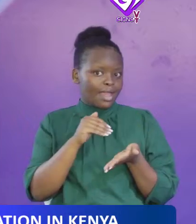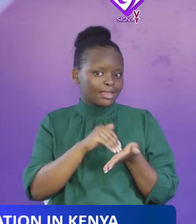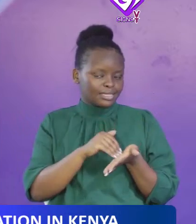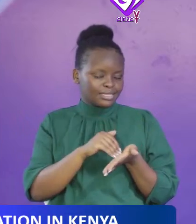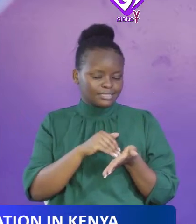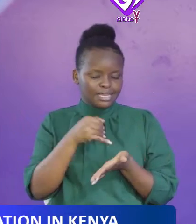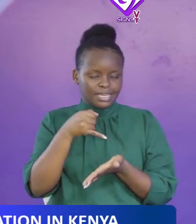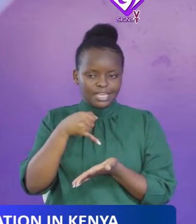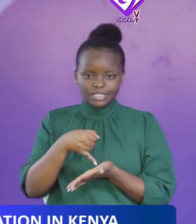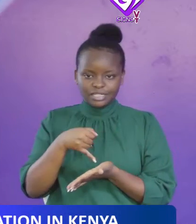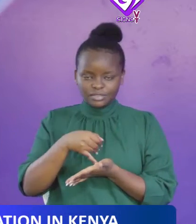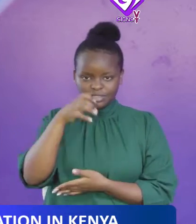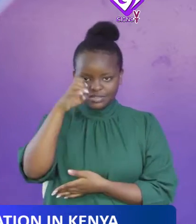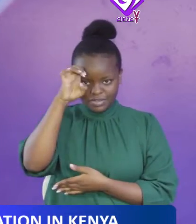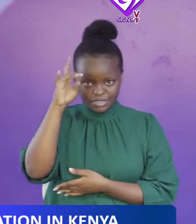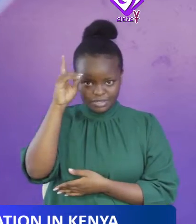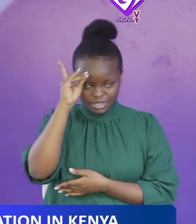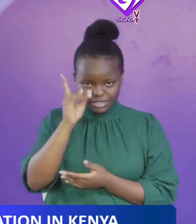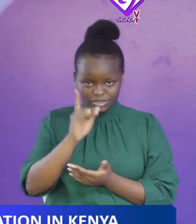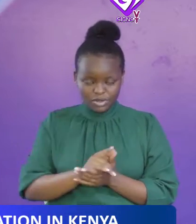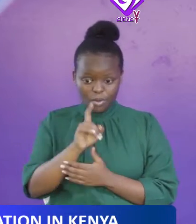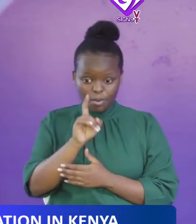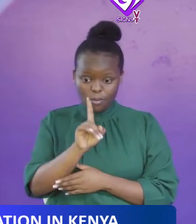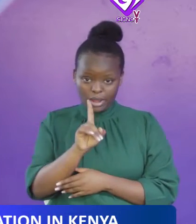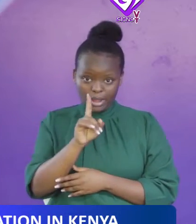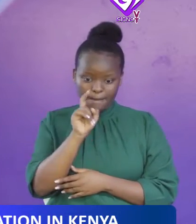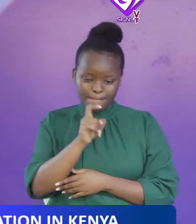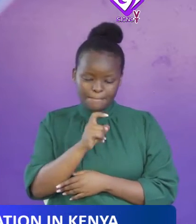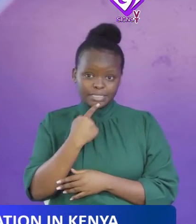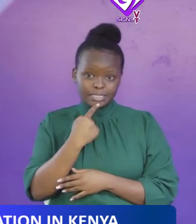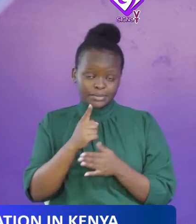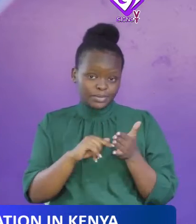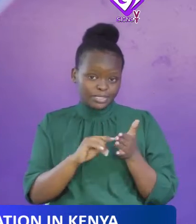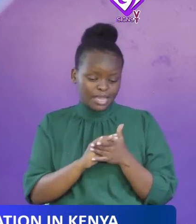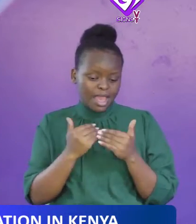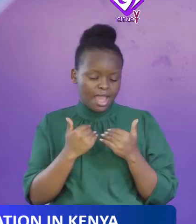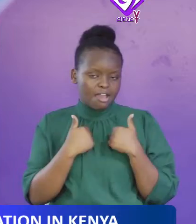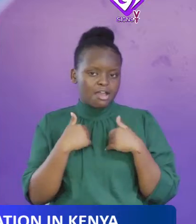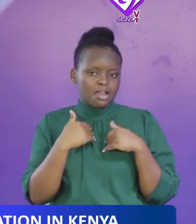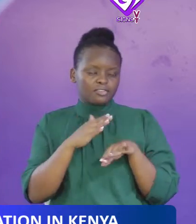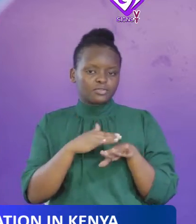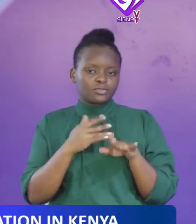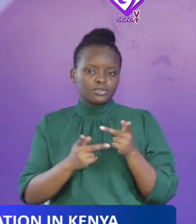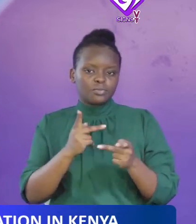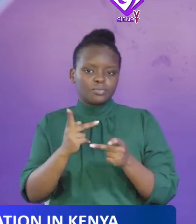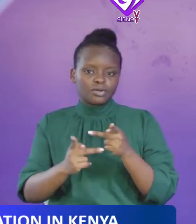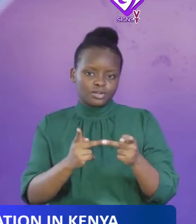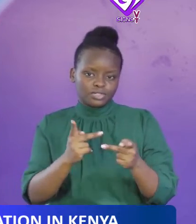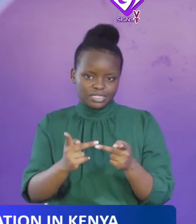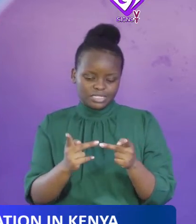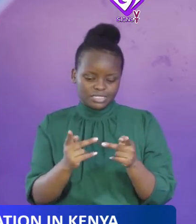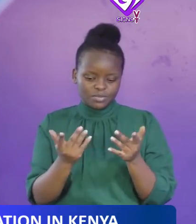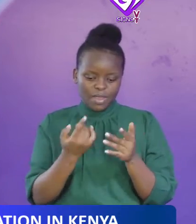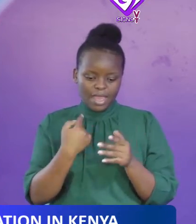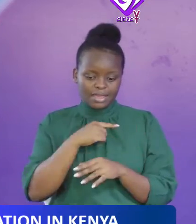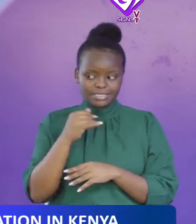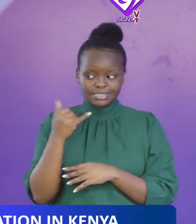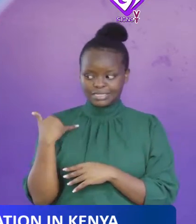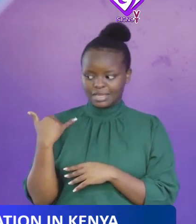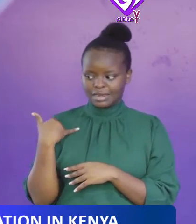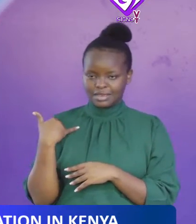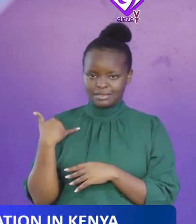Inclusive education, one, I must say that there has been good progress. Yes. Where we were yesterday is not where we are today.